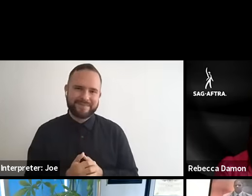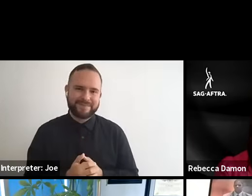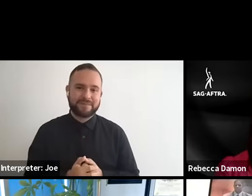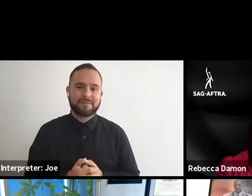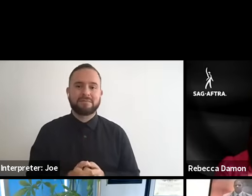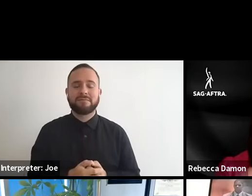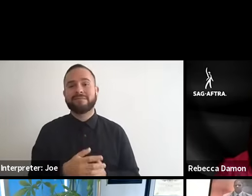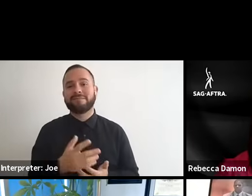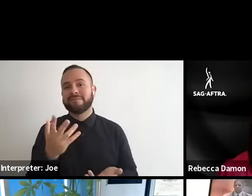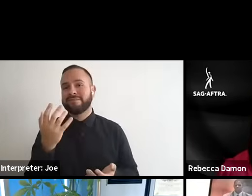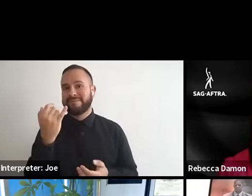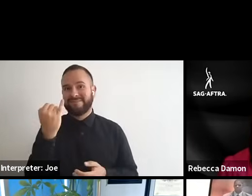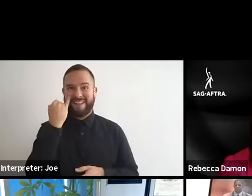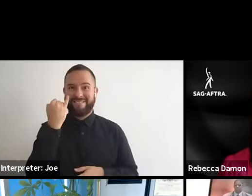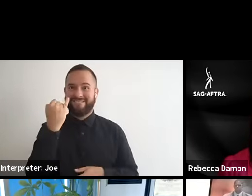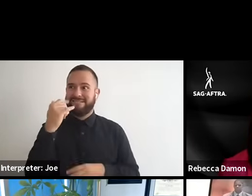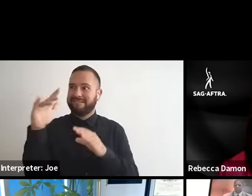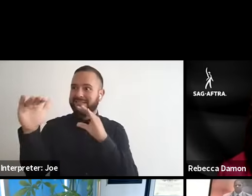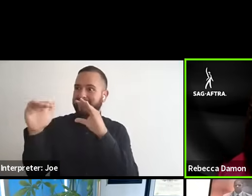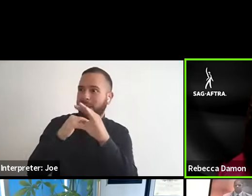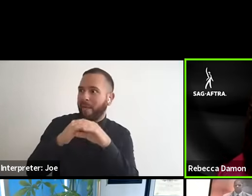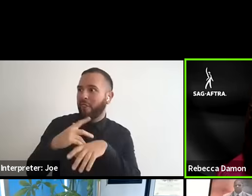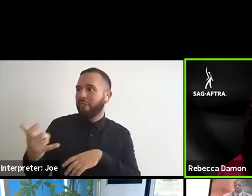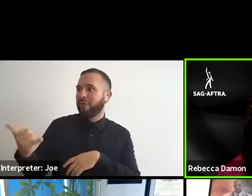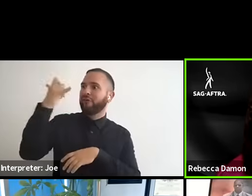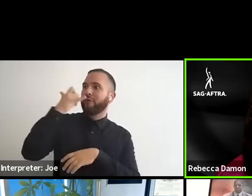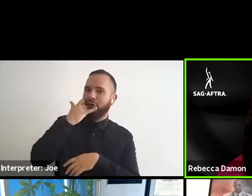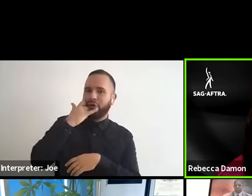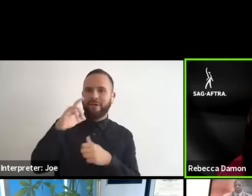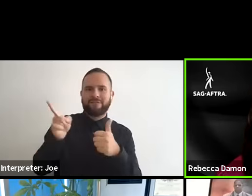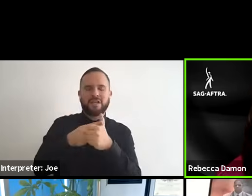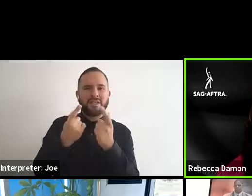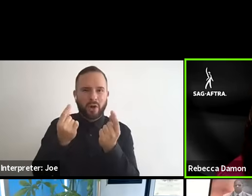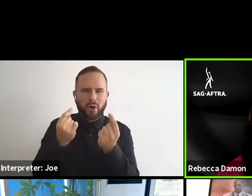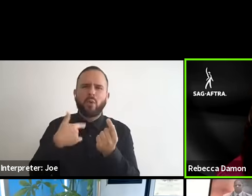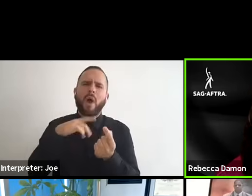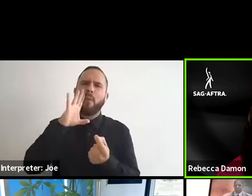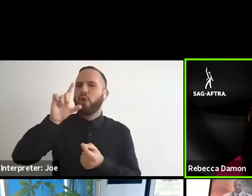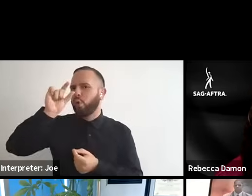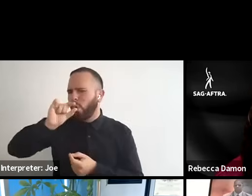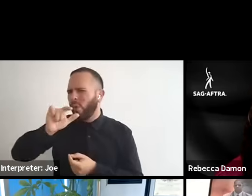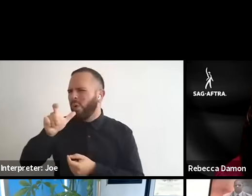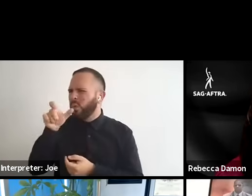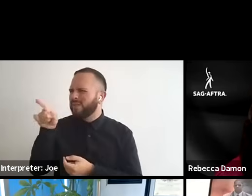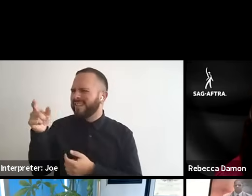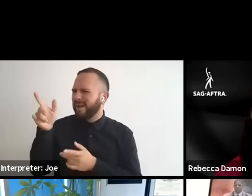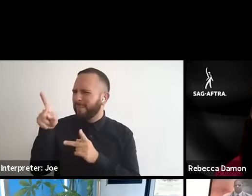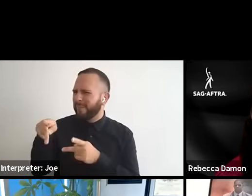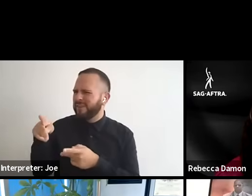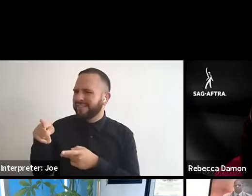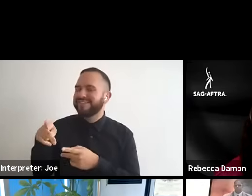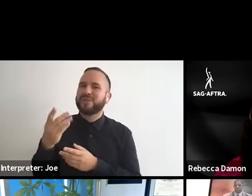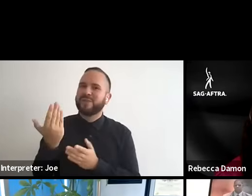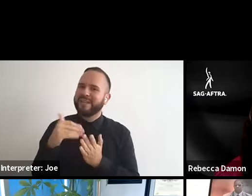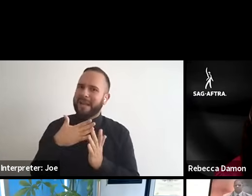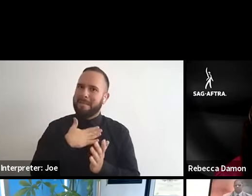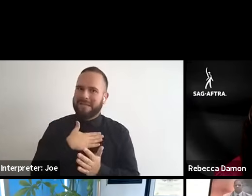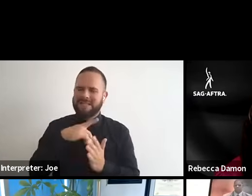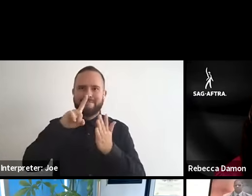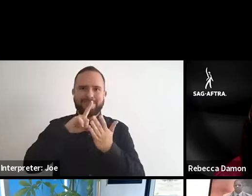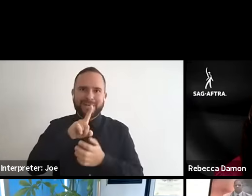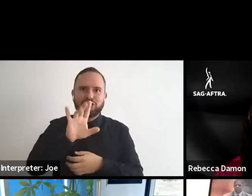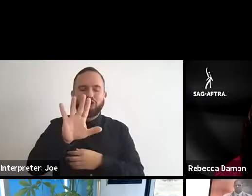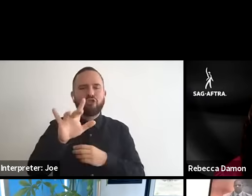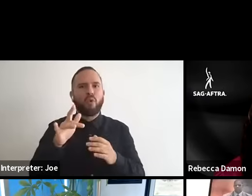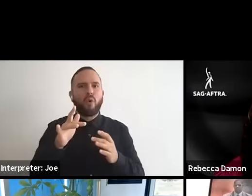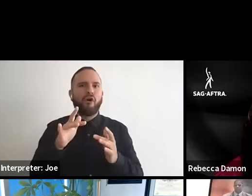or a cold call, the first thing I'm going to do is Google this person. So make sure that your platforms reflect what you're wanting to